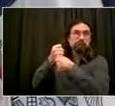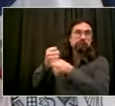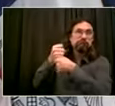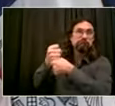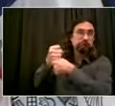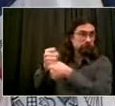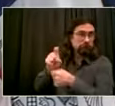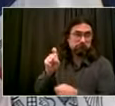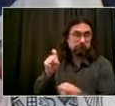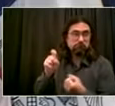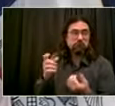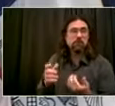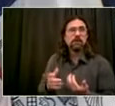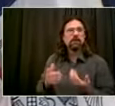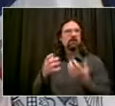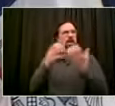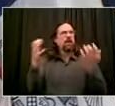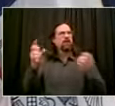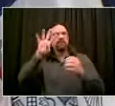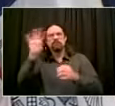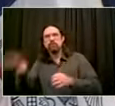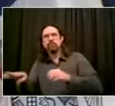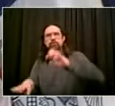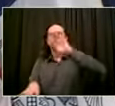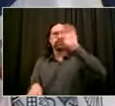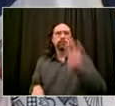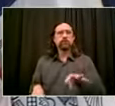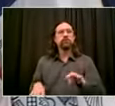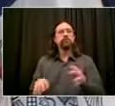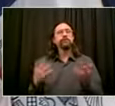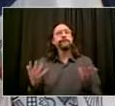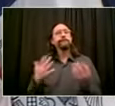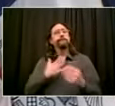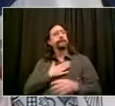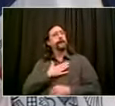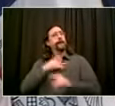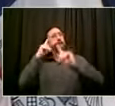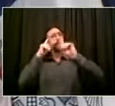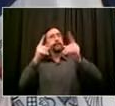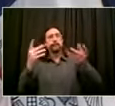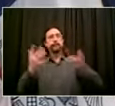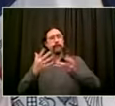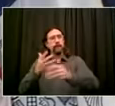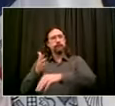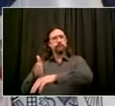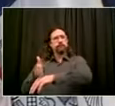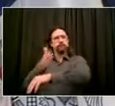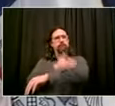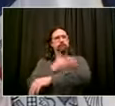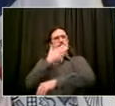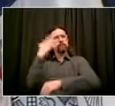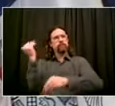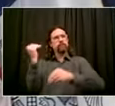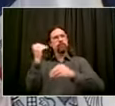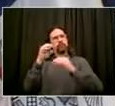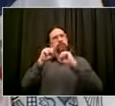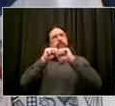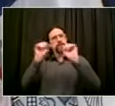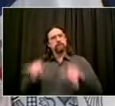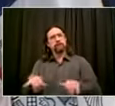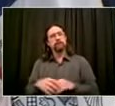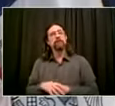much in the immediate interest in New York City and the long-term interest in New York City. And I believe firmly it will lead to more reliable school